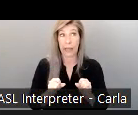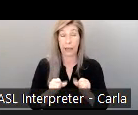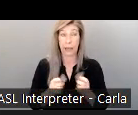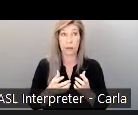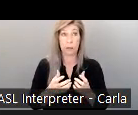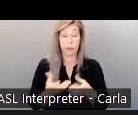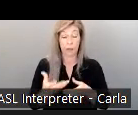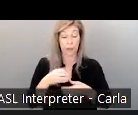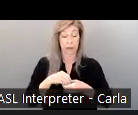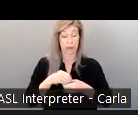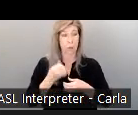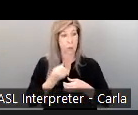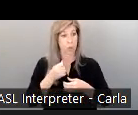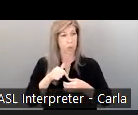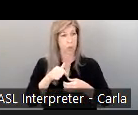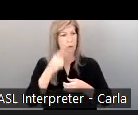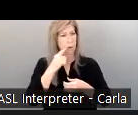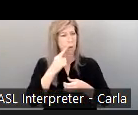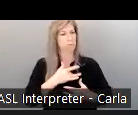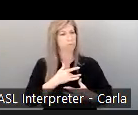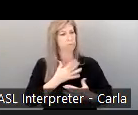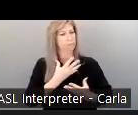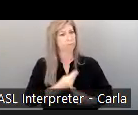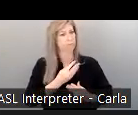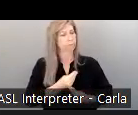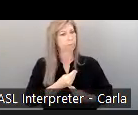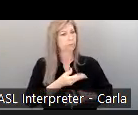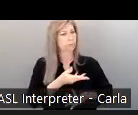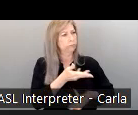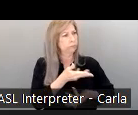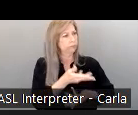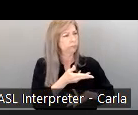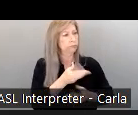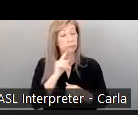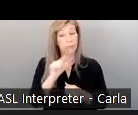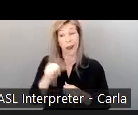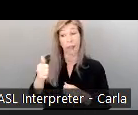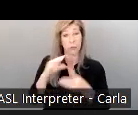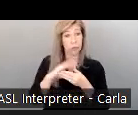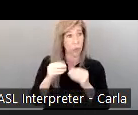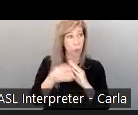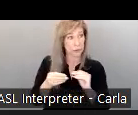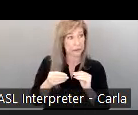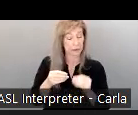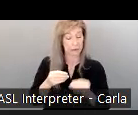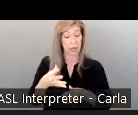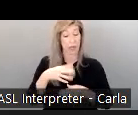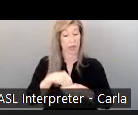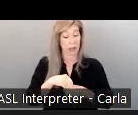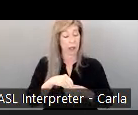compassion? And are there ways that these stories can be let go of in a place of compassion?